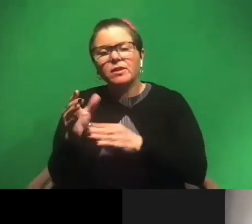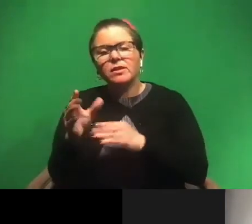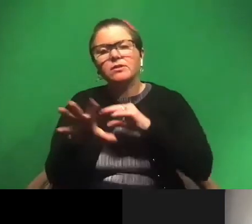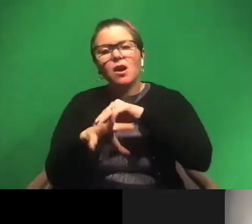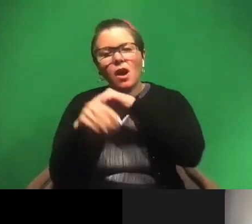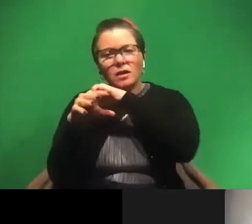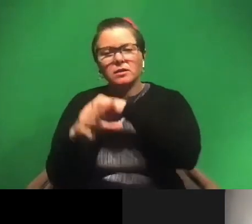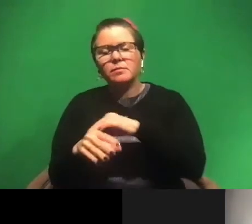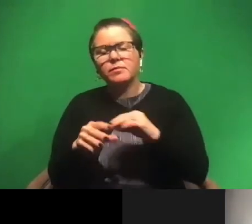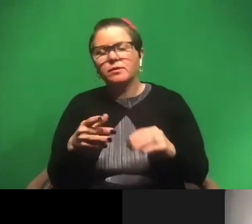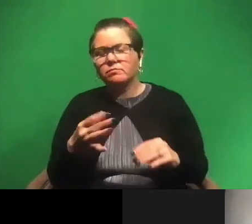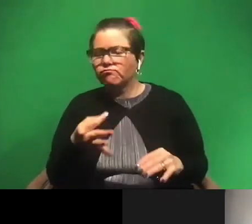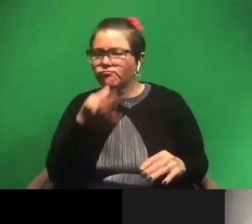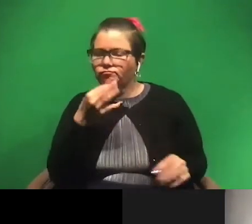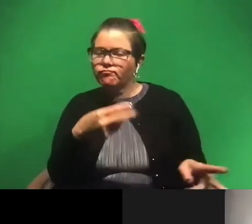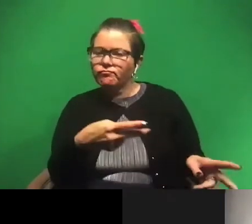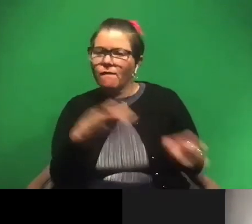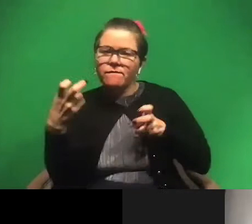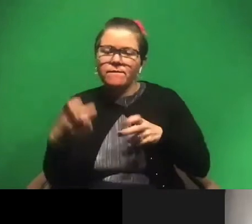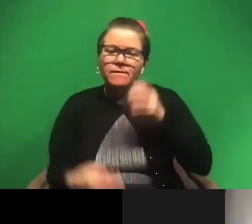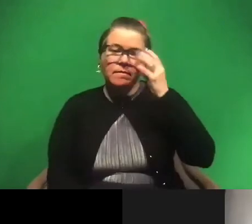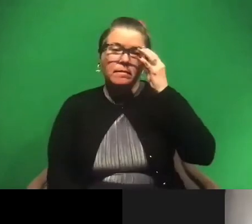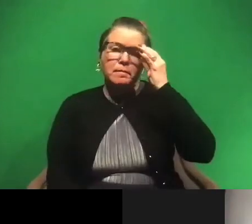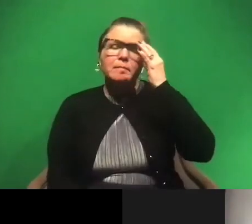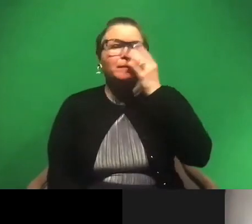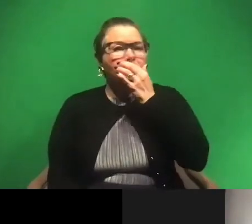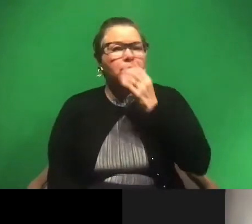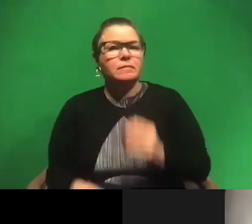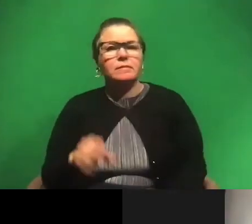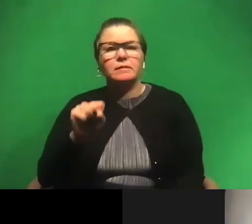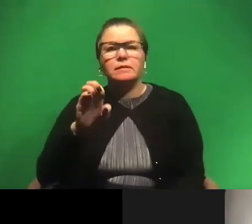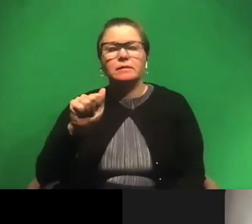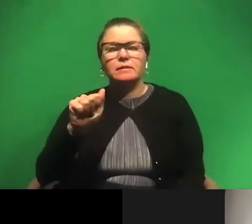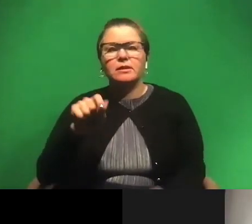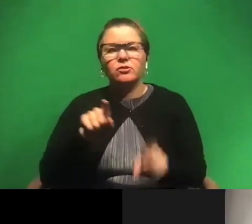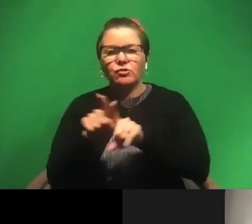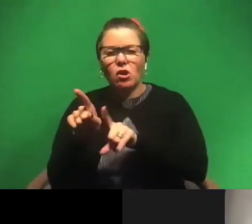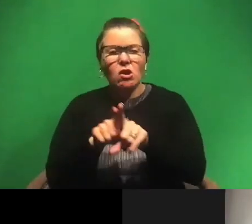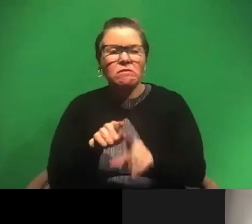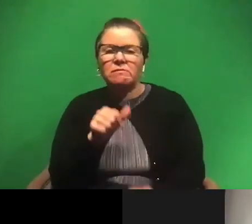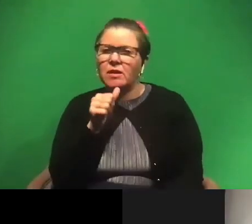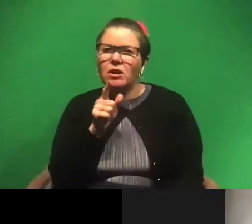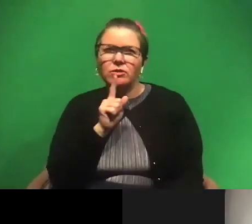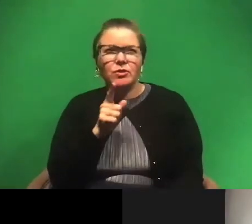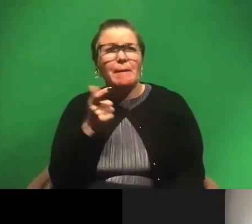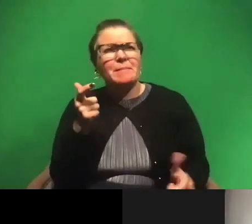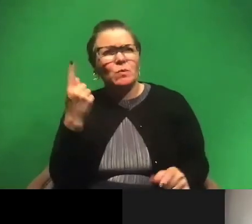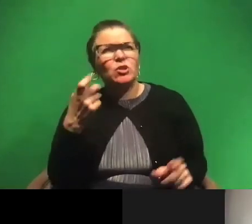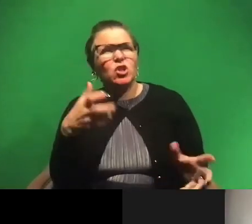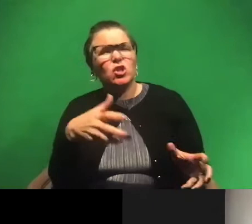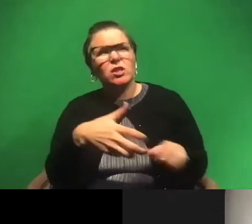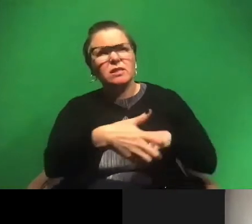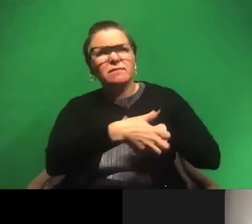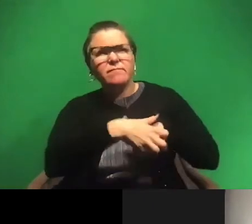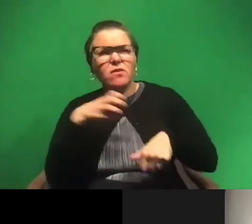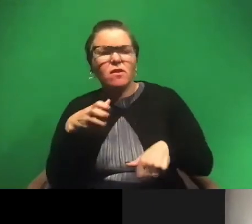good at prying them off. I don't know if sea stars, like really big ones, could pry them off and eat them, but a lot of things